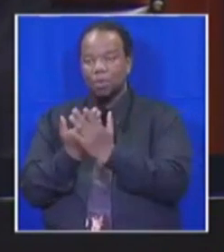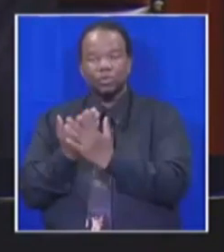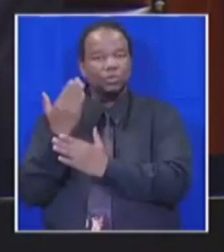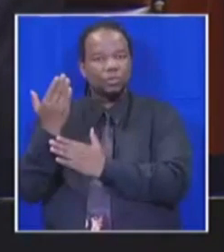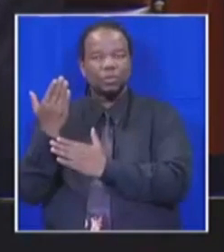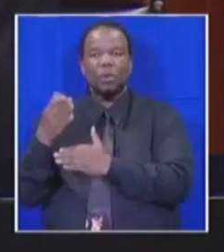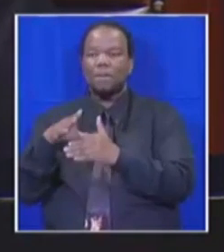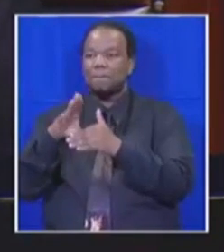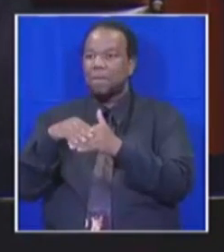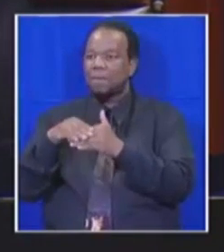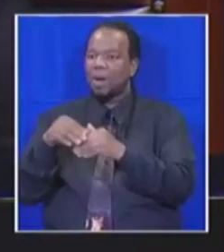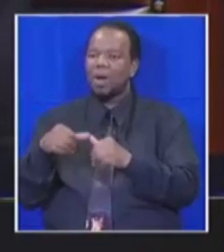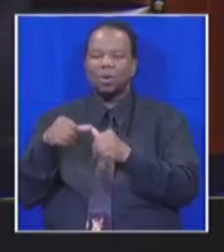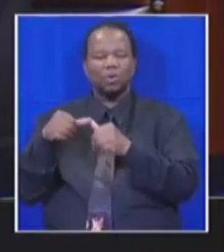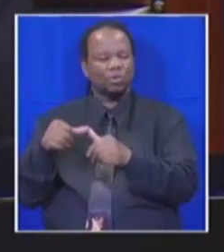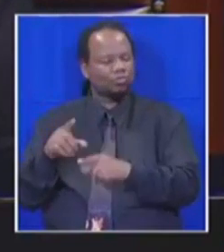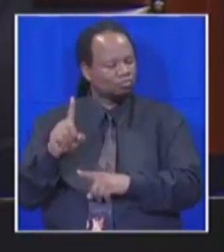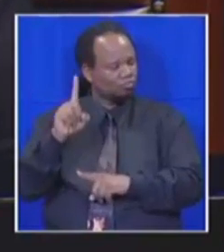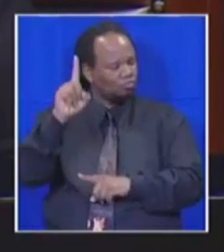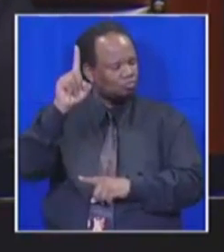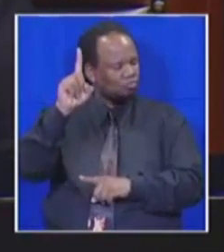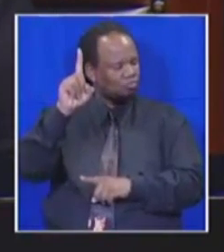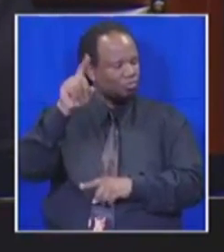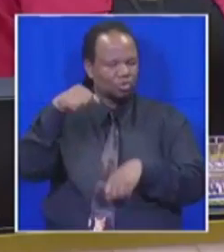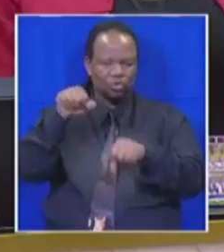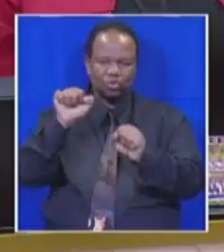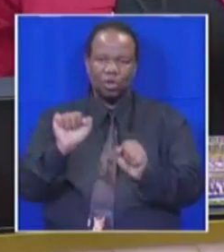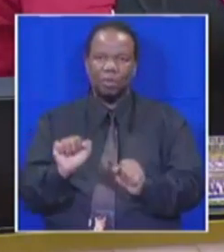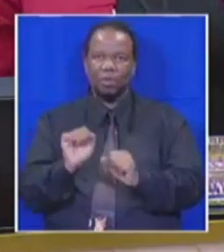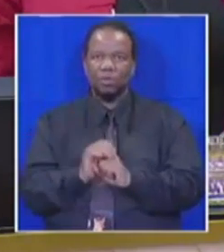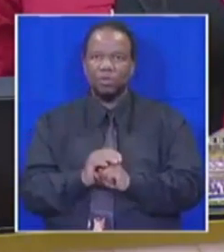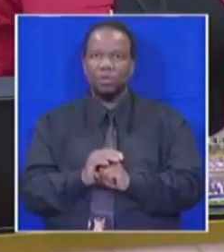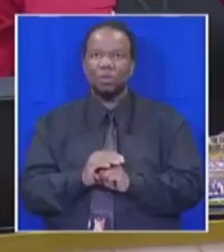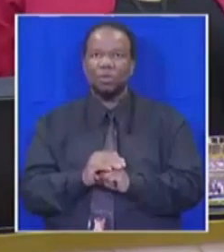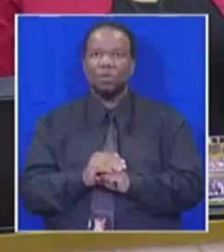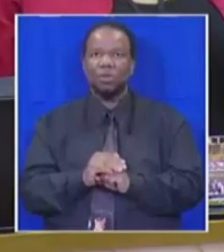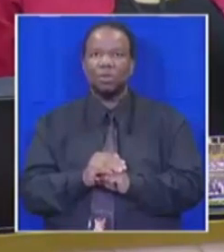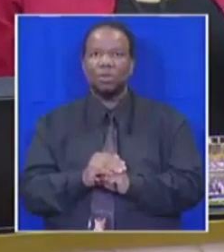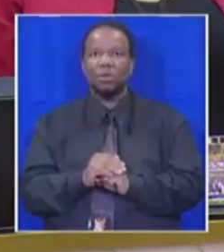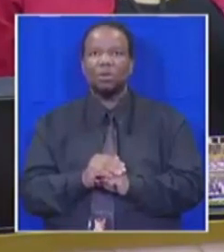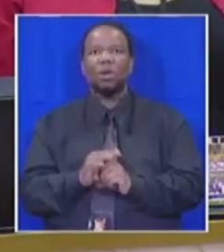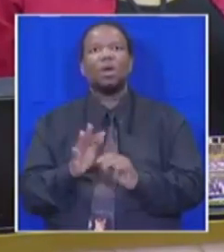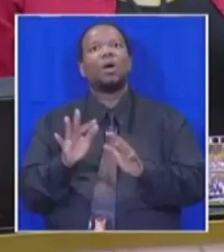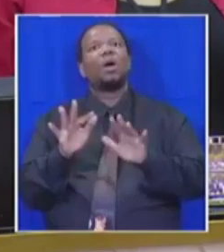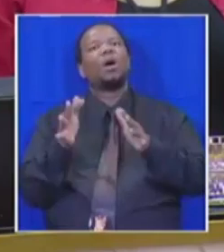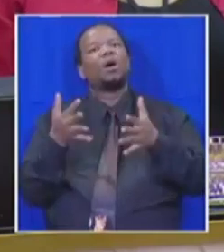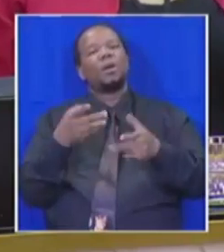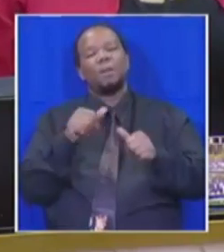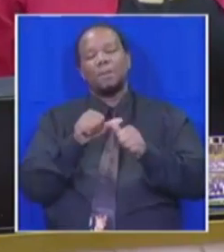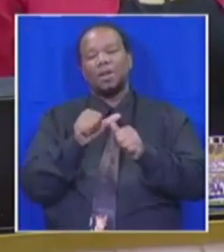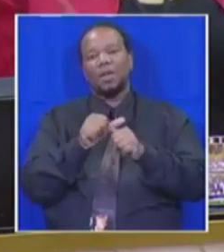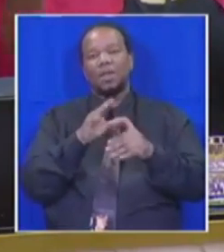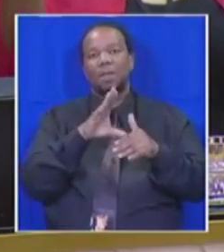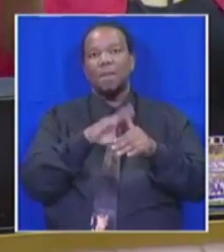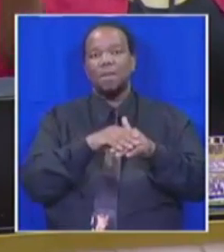Continue, Honorable Member. No, Chairperson. We wanted to take that member through a quick workshop of the new No, rules. come